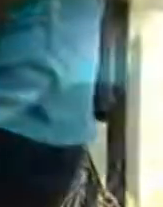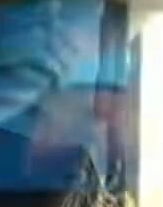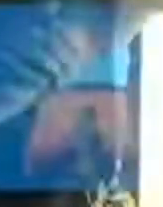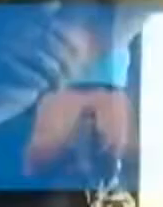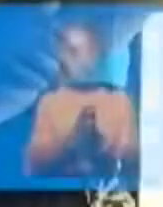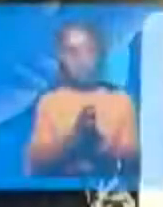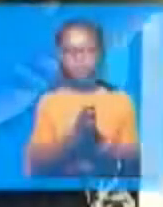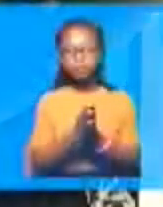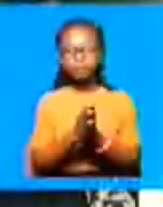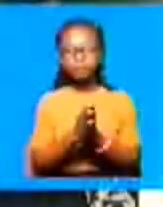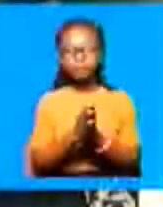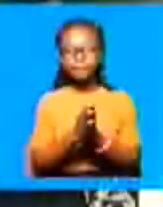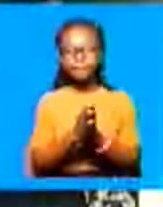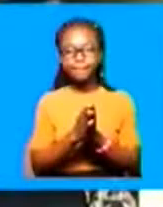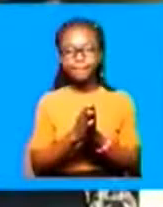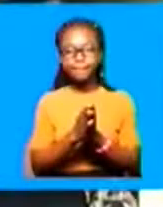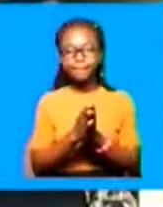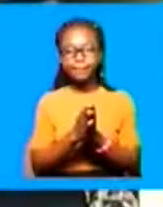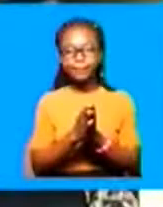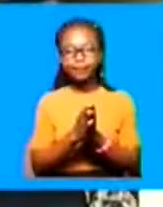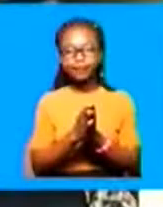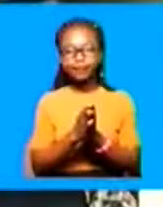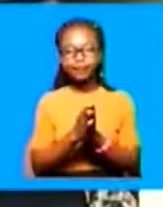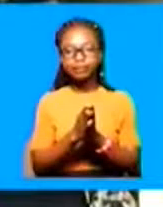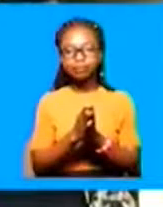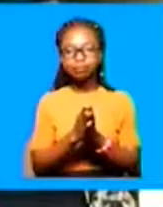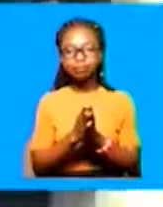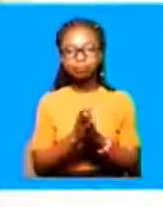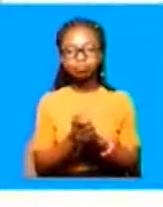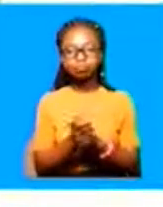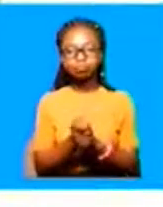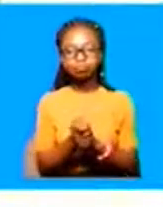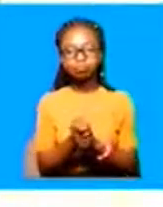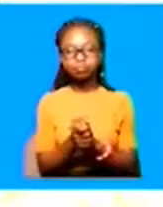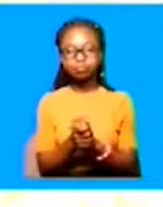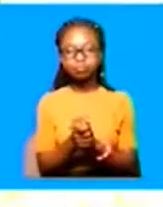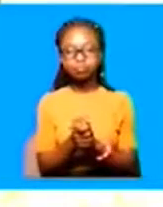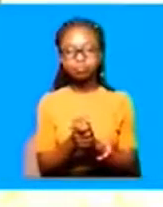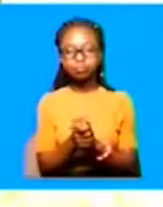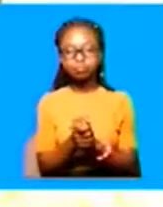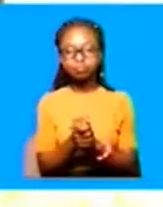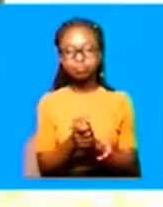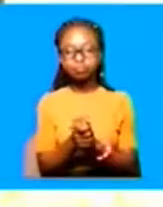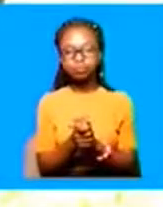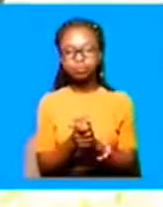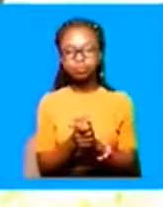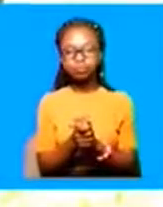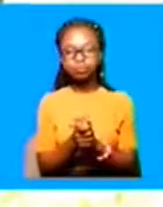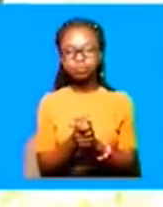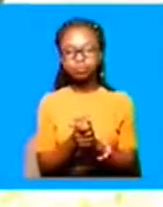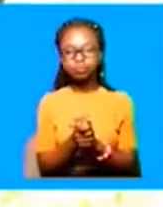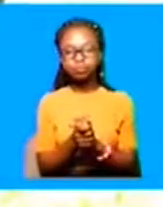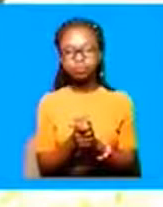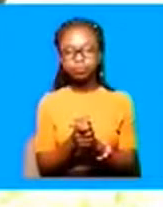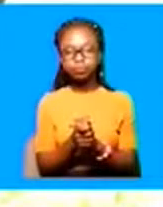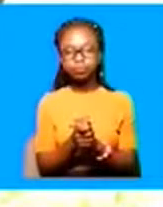Okay. So we've met you here at the next session, and maybe you can tell us why you here today.